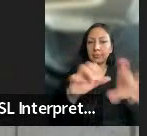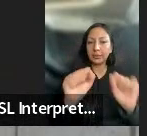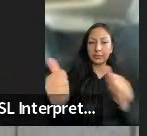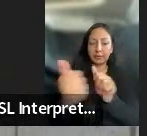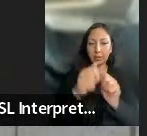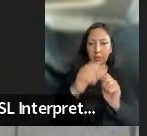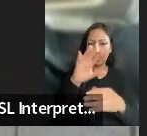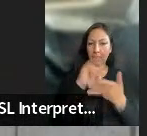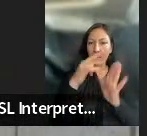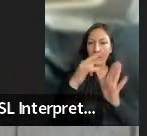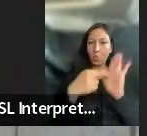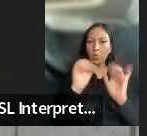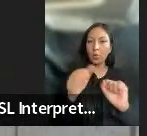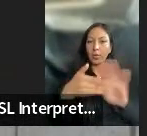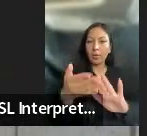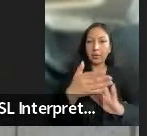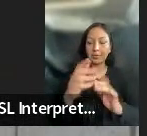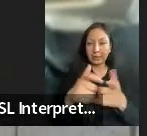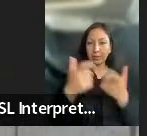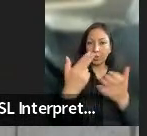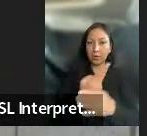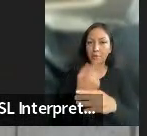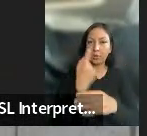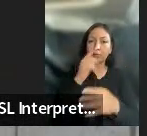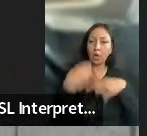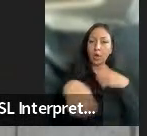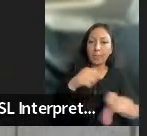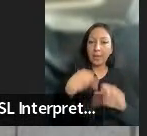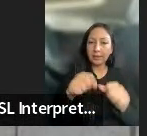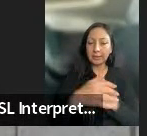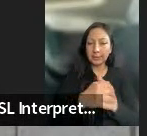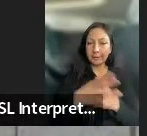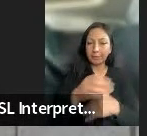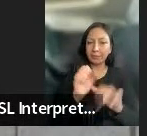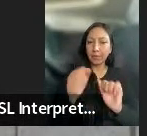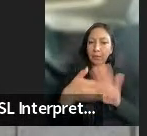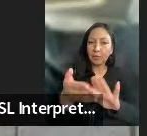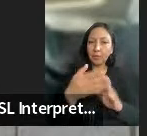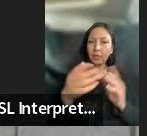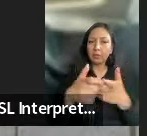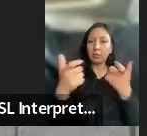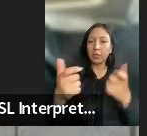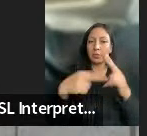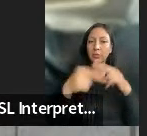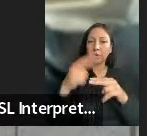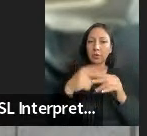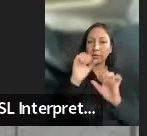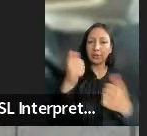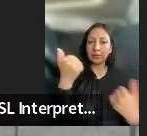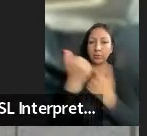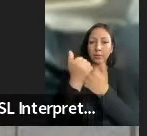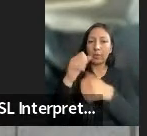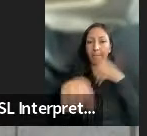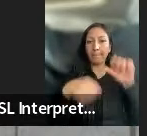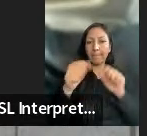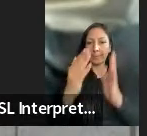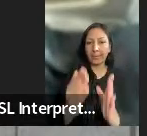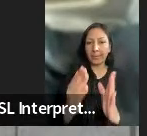rules would facilitate greater usage of bicycling and promote greater infrastructure to support bicyclists.